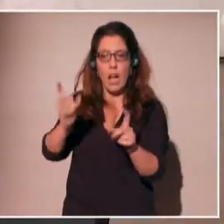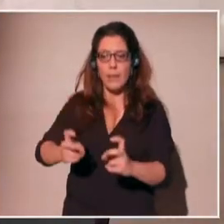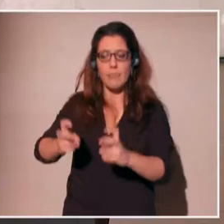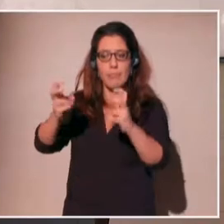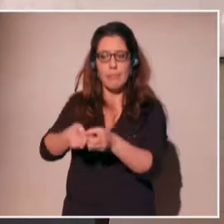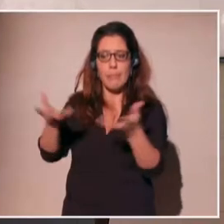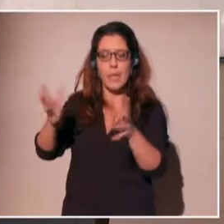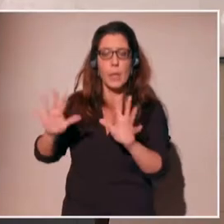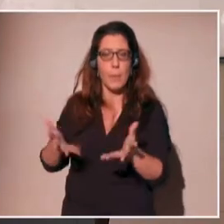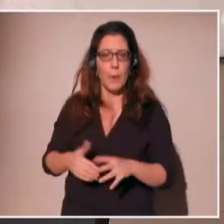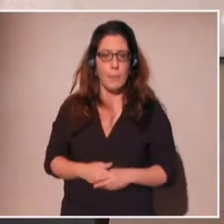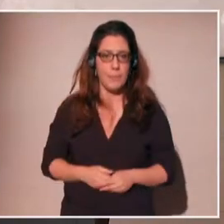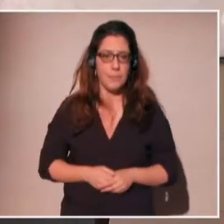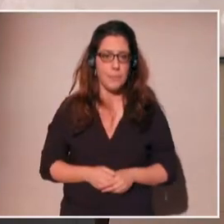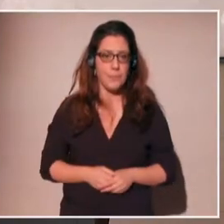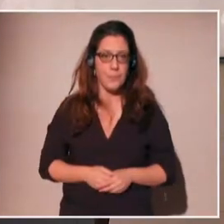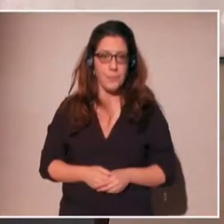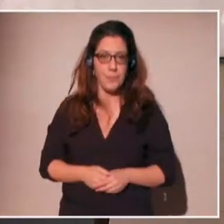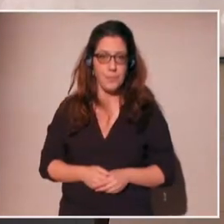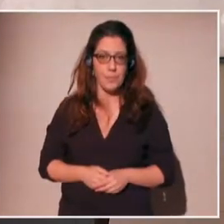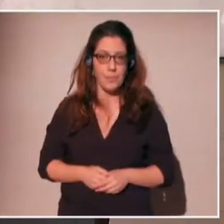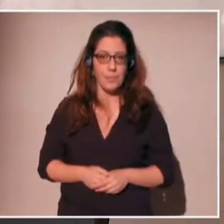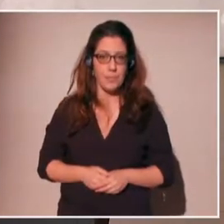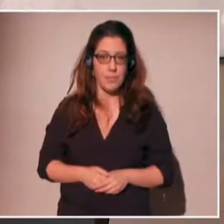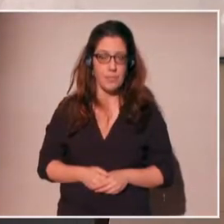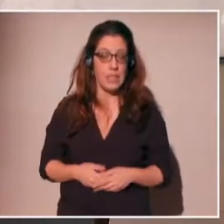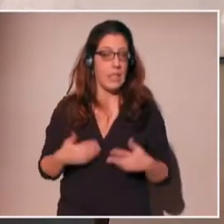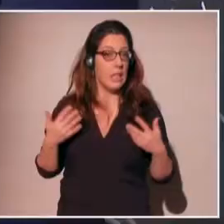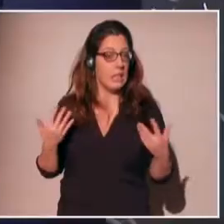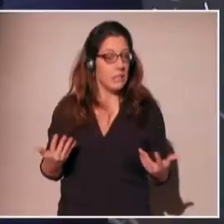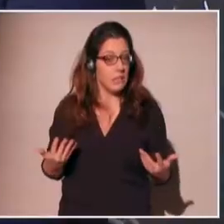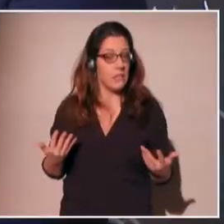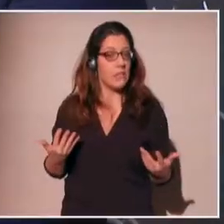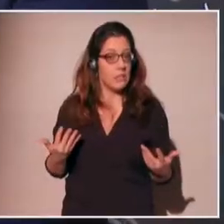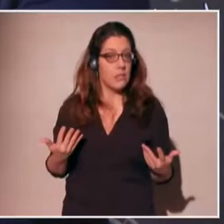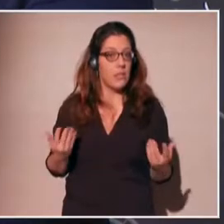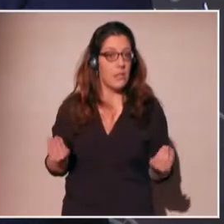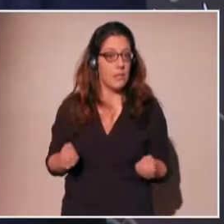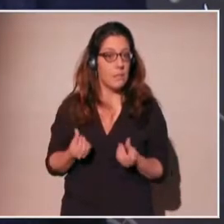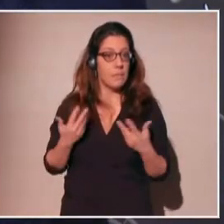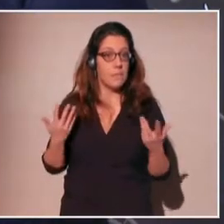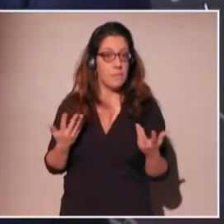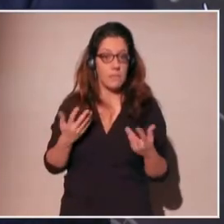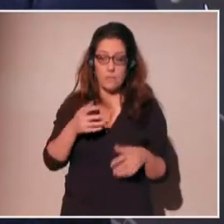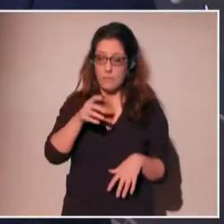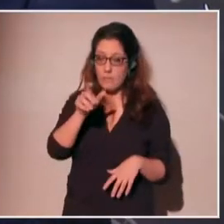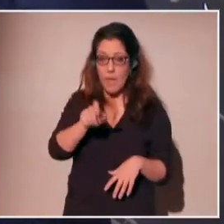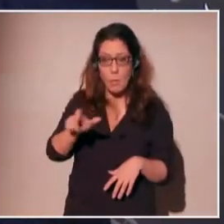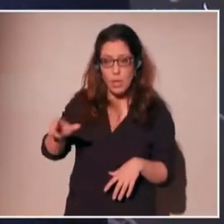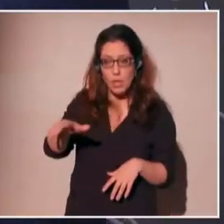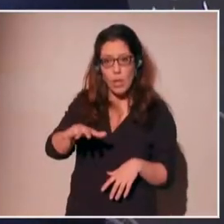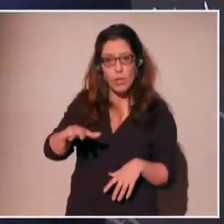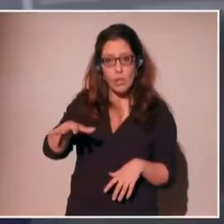our company need to have this core value to work on AI technology, on natural language. And we deployed inside